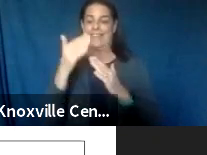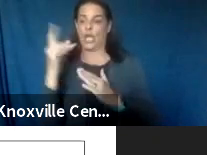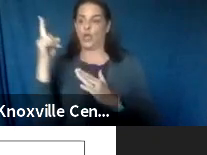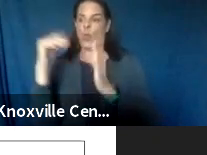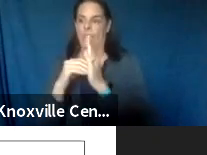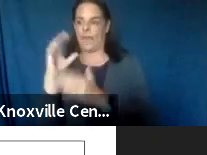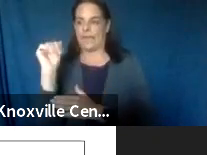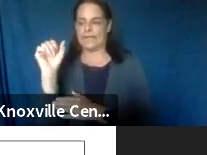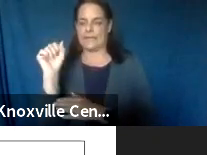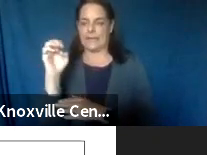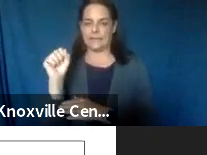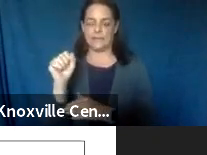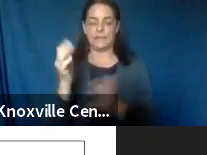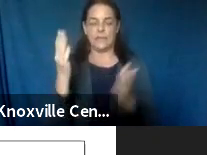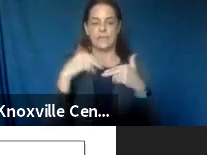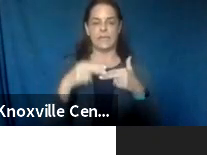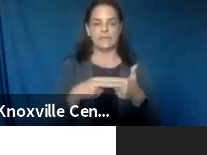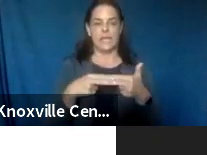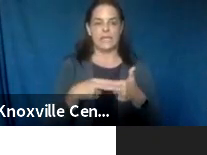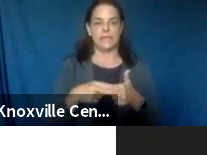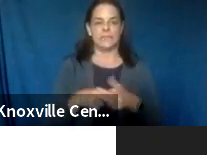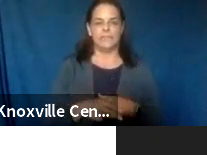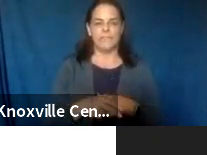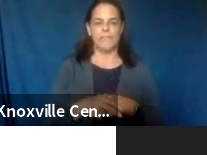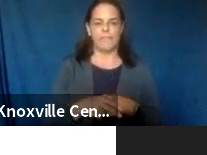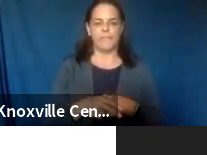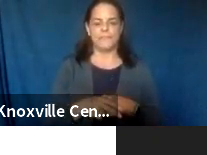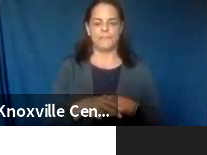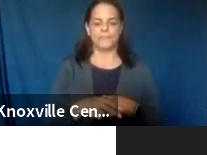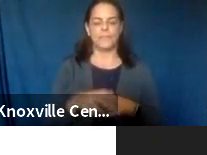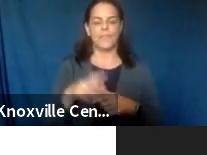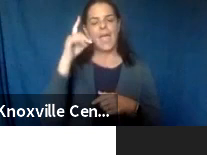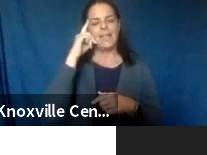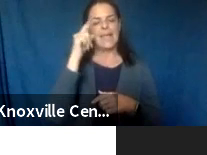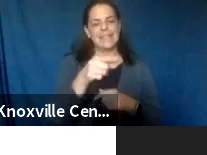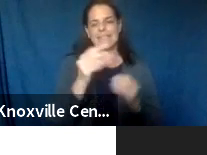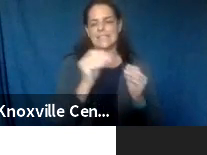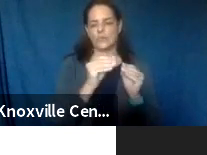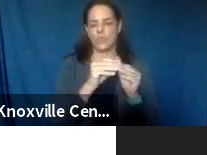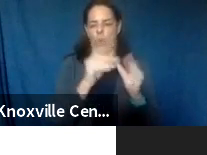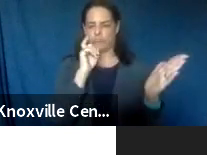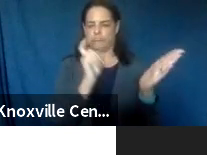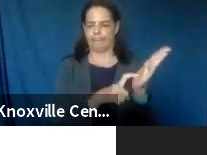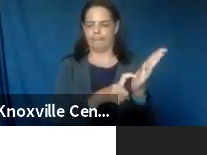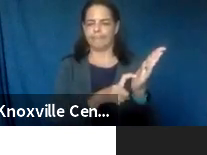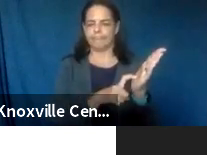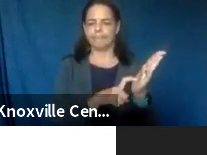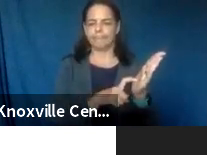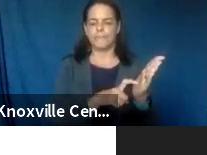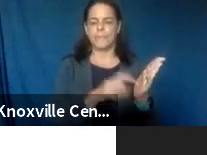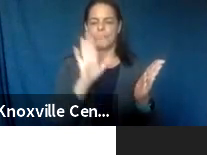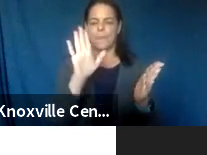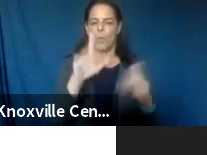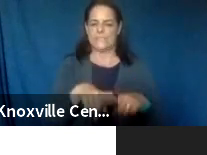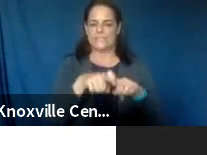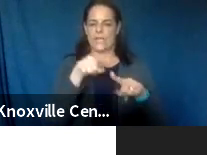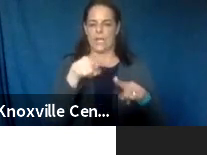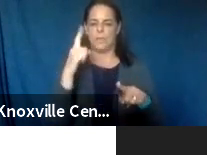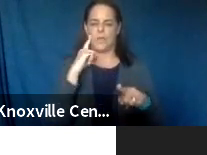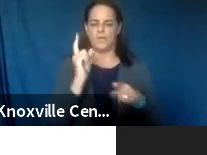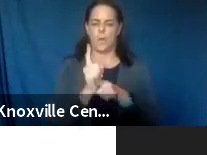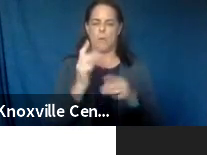cases. Next slide, please. I think this is more notable, though. I want to stop here for just a